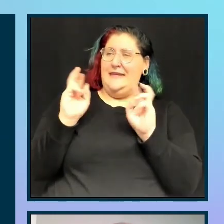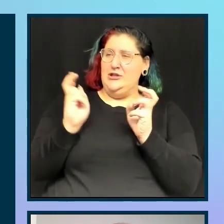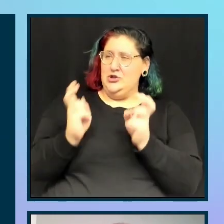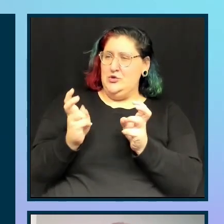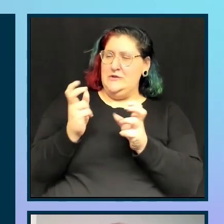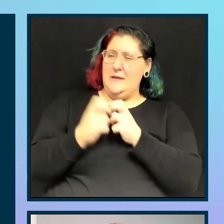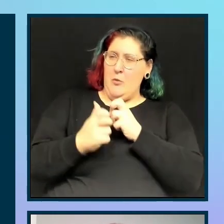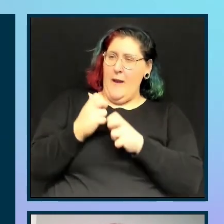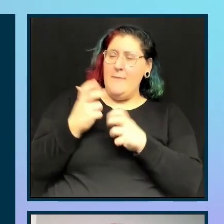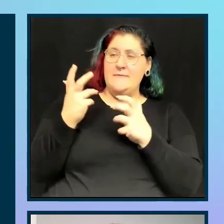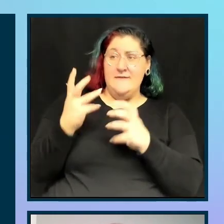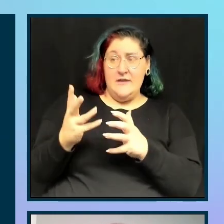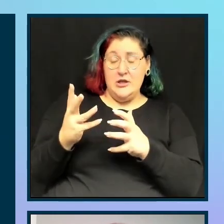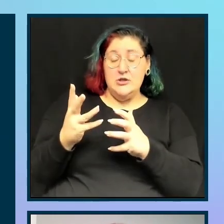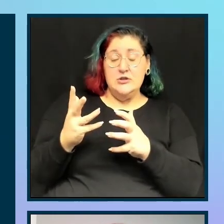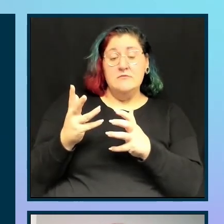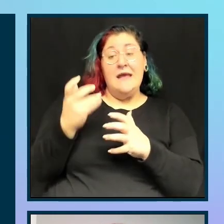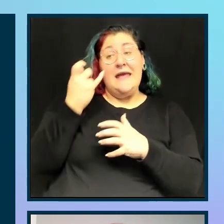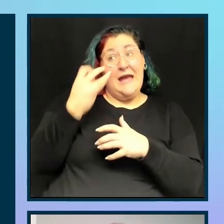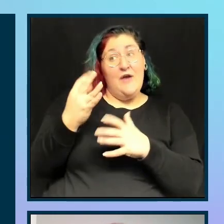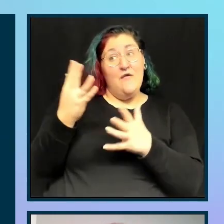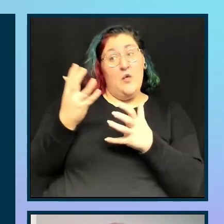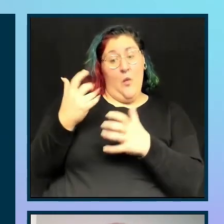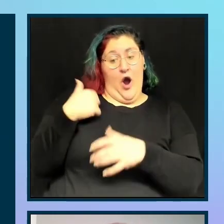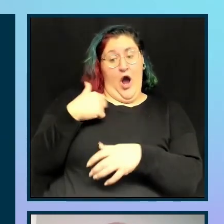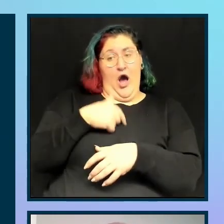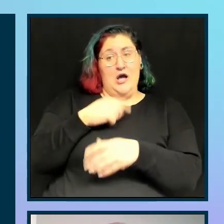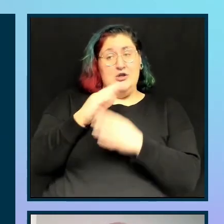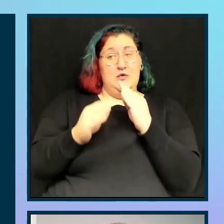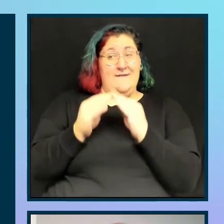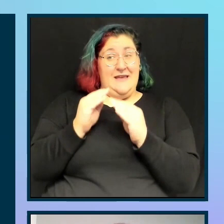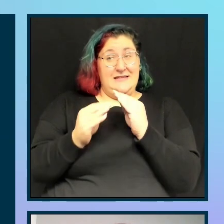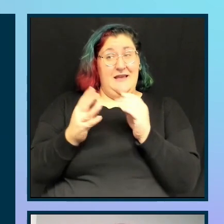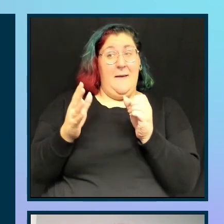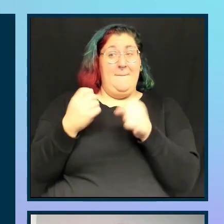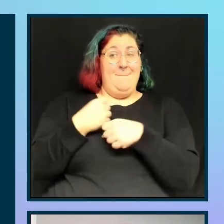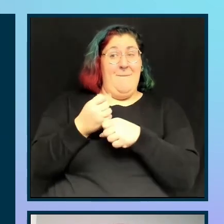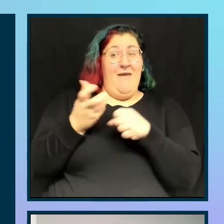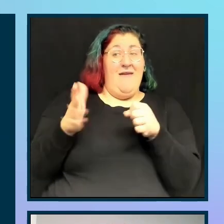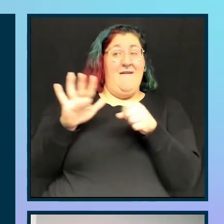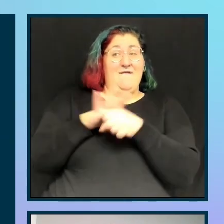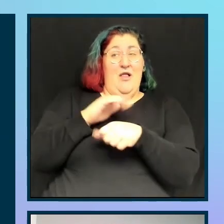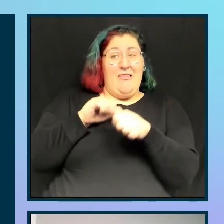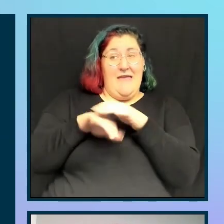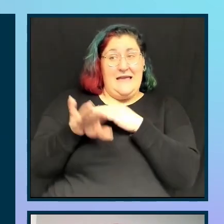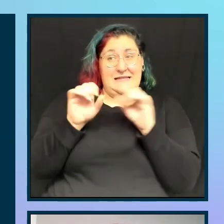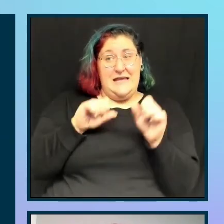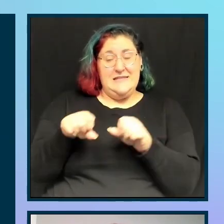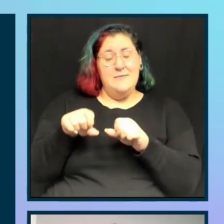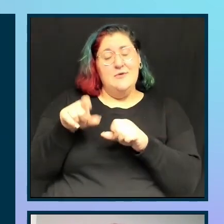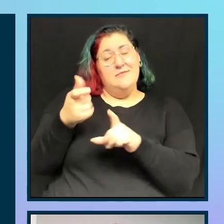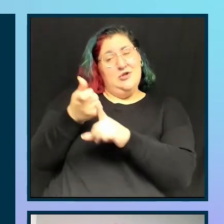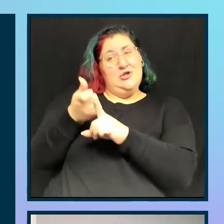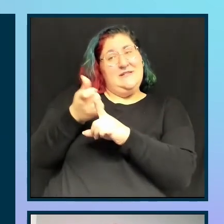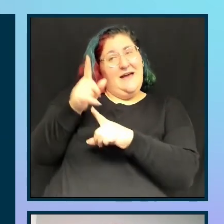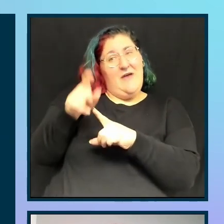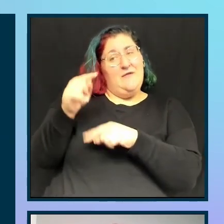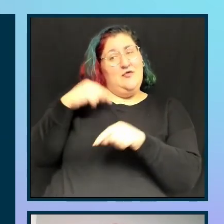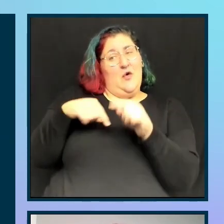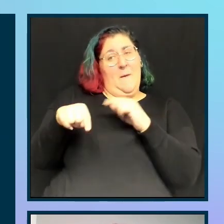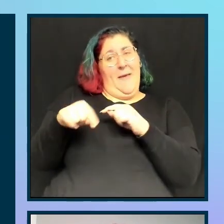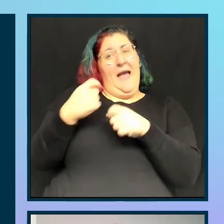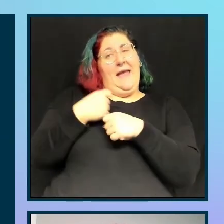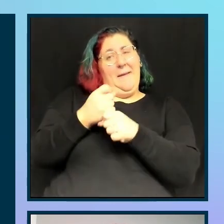If you want to have this document remediated in a fully accessible form, you'll need to go back and do a different type of